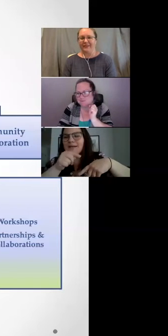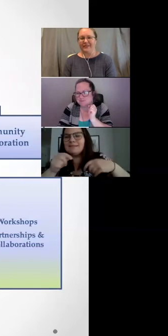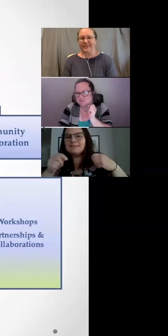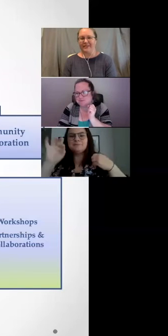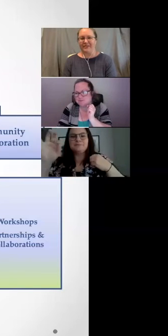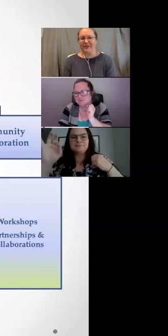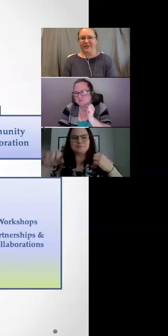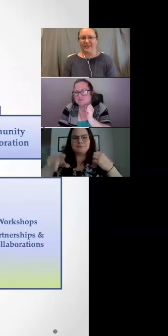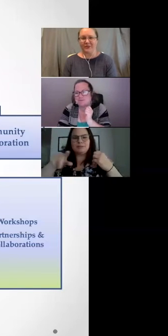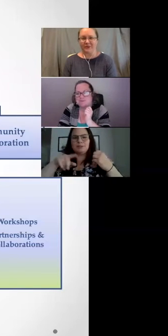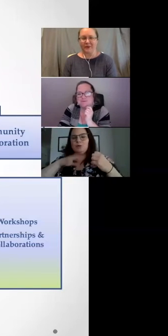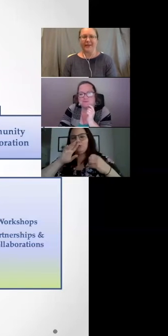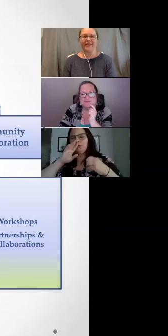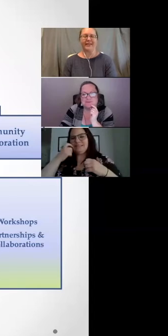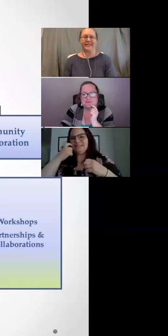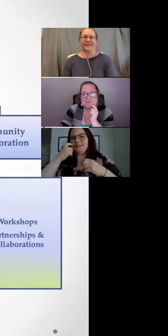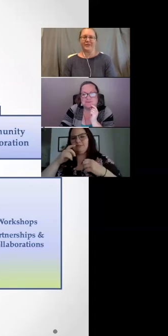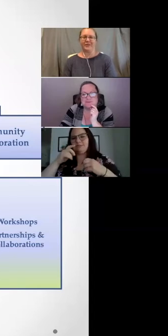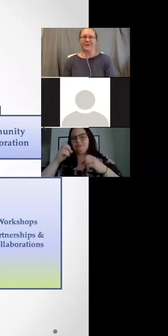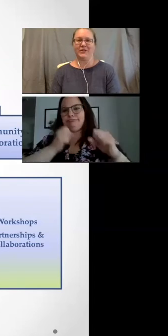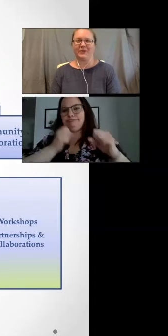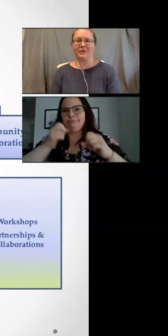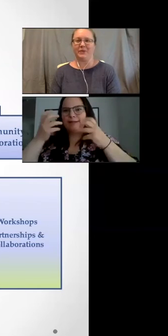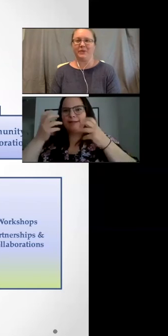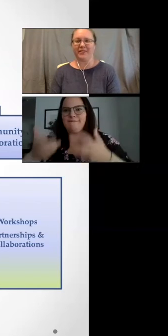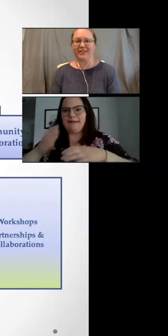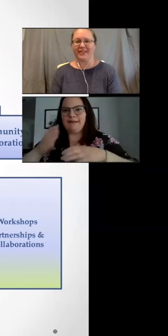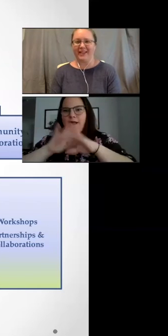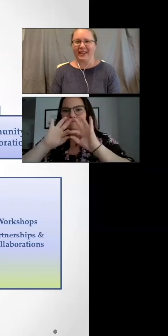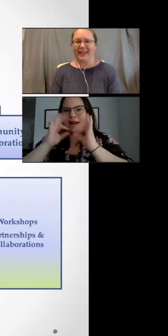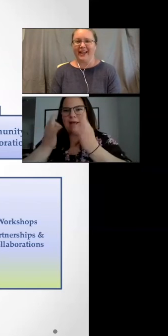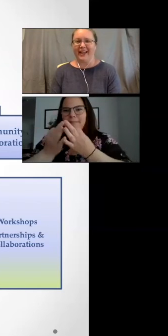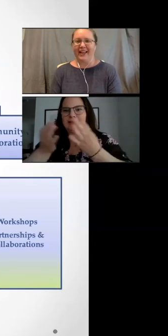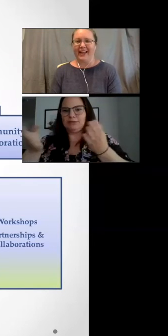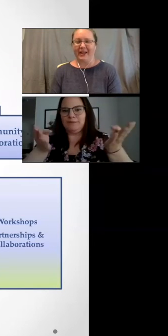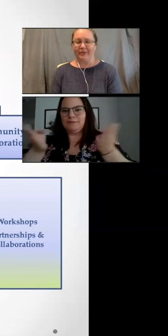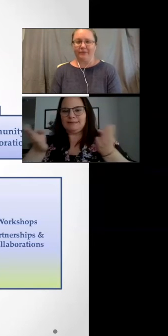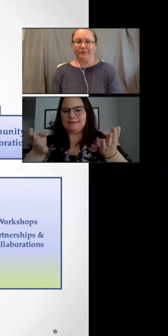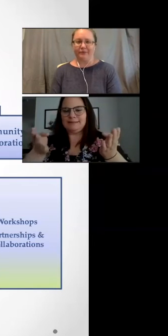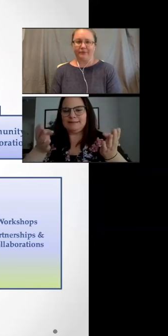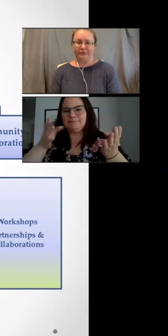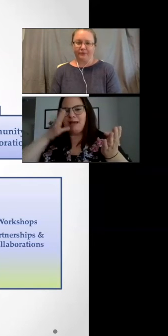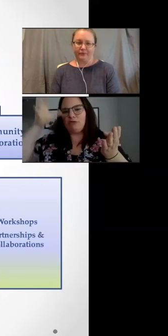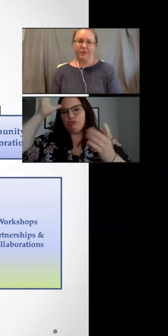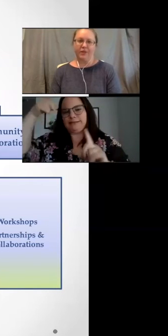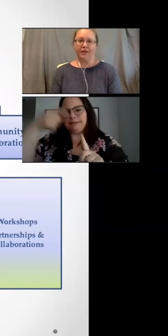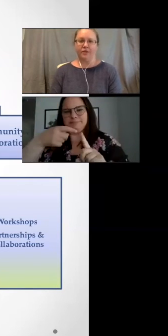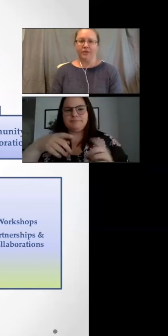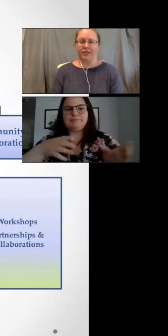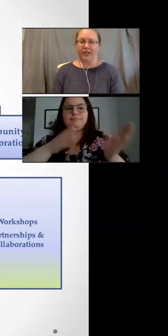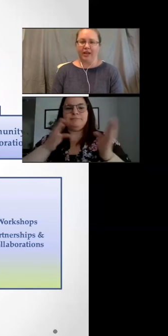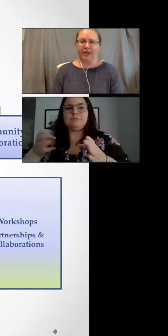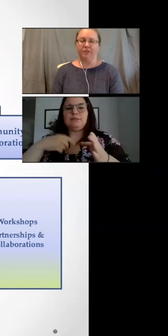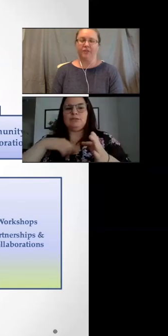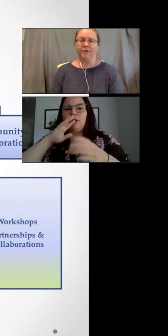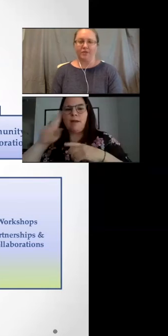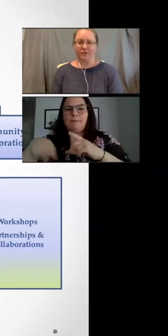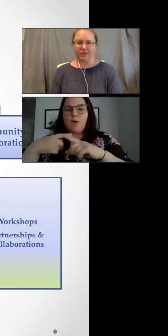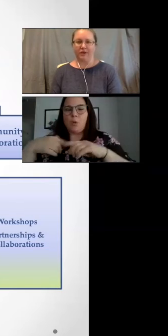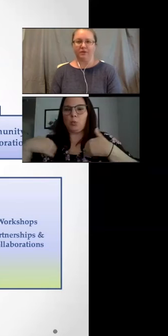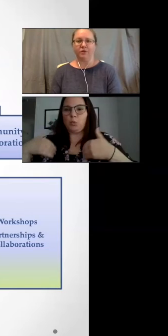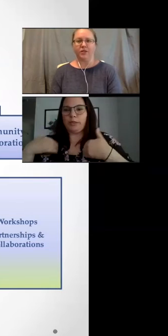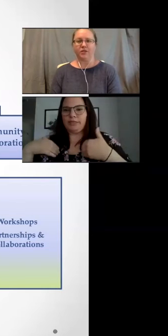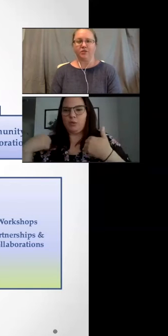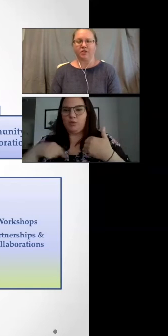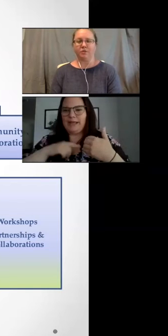Oh, sorry, could we go back? Yes, let's go back to the service menu. Perfect. Um, so again, we're looking at our family services.